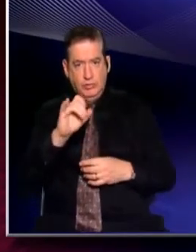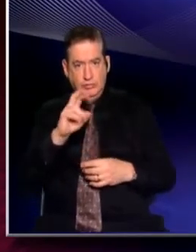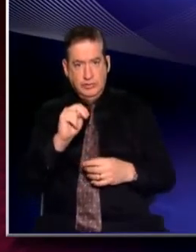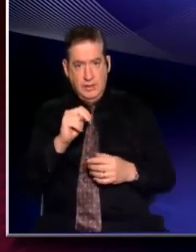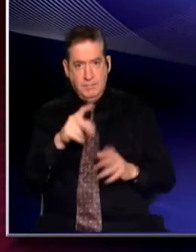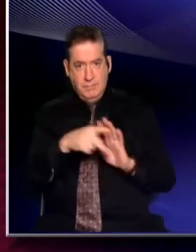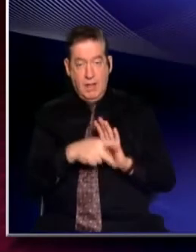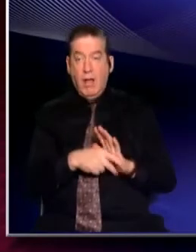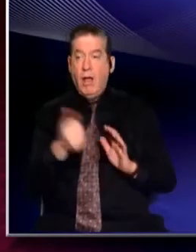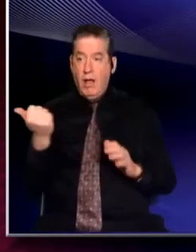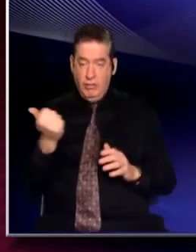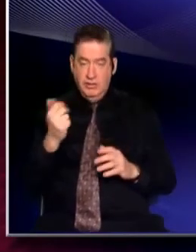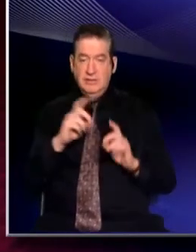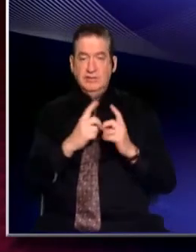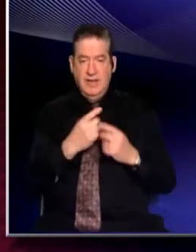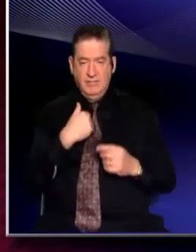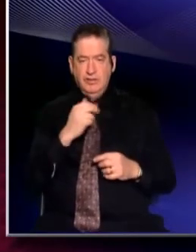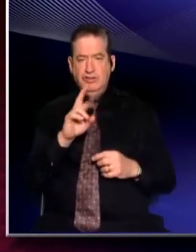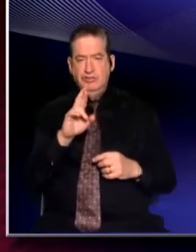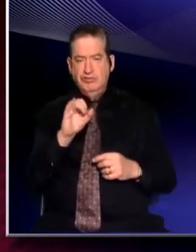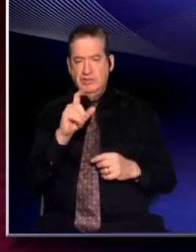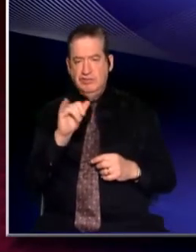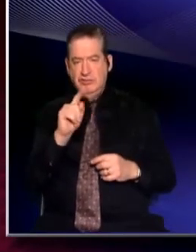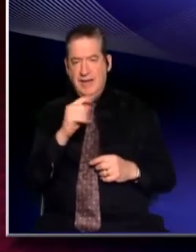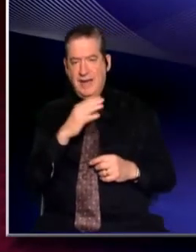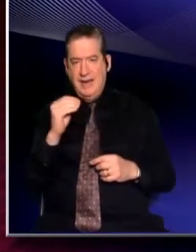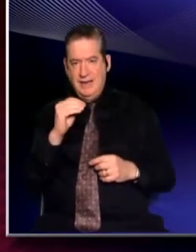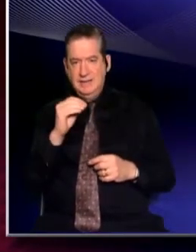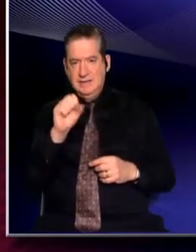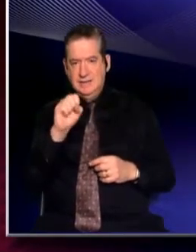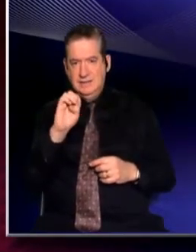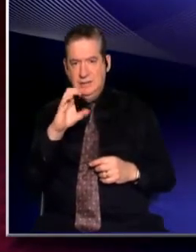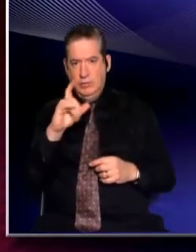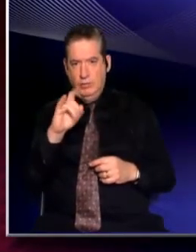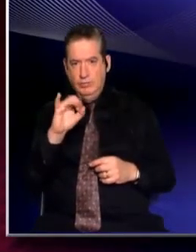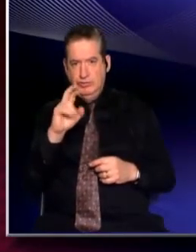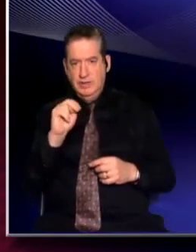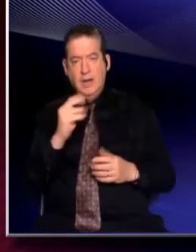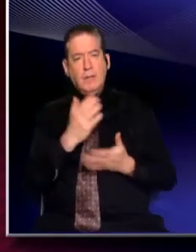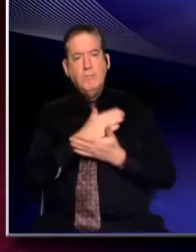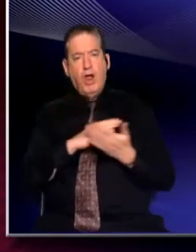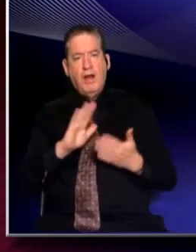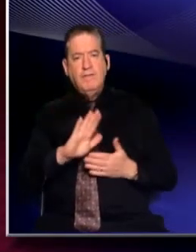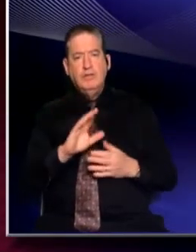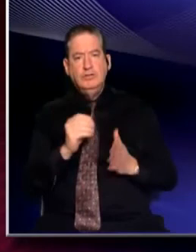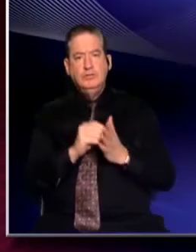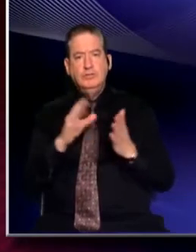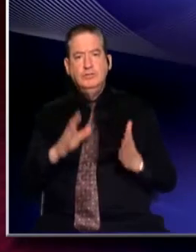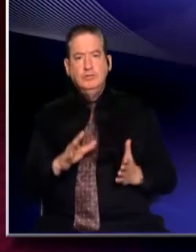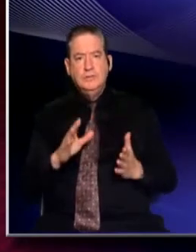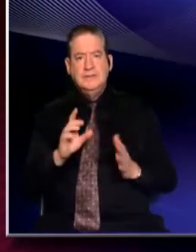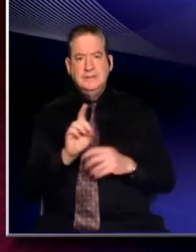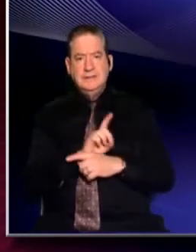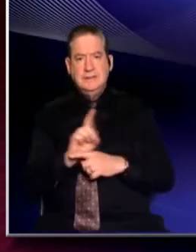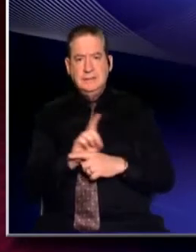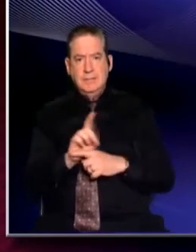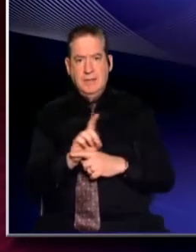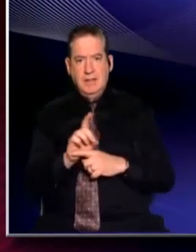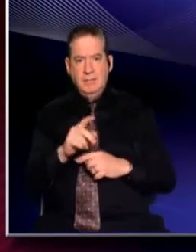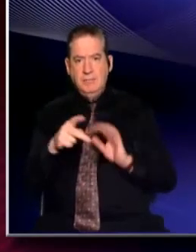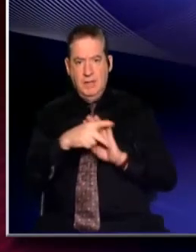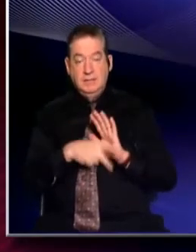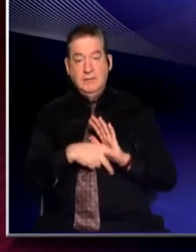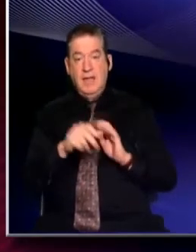had restraint and seclusion actually as part of their student discipline policy. ASBA